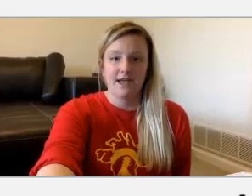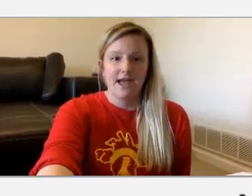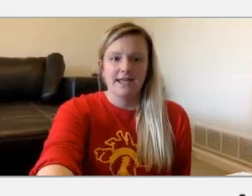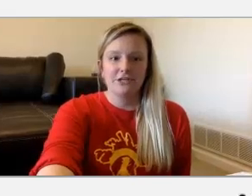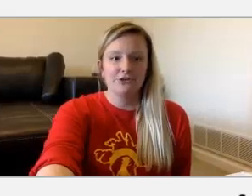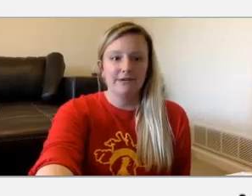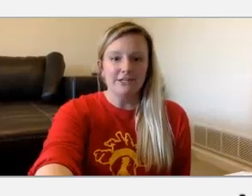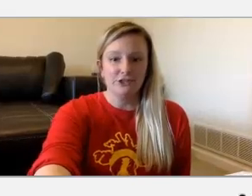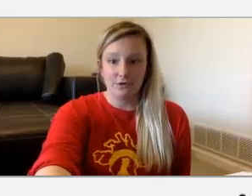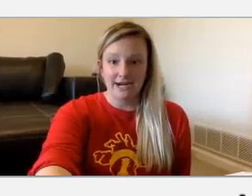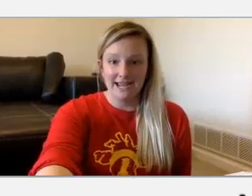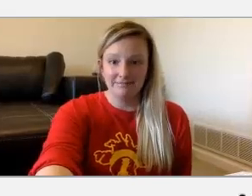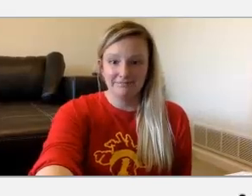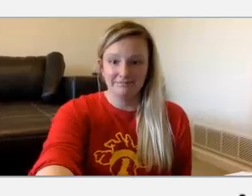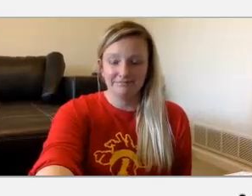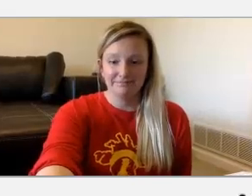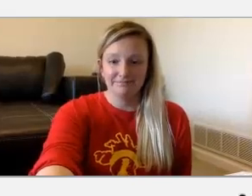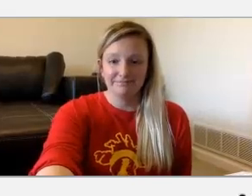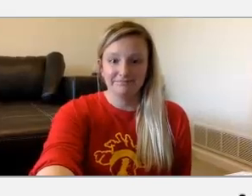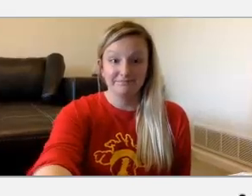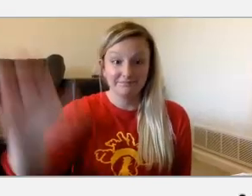I you raise your hand?